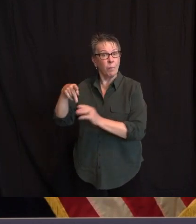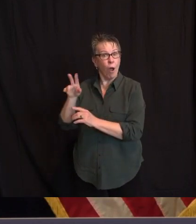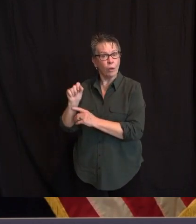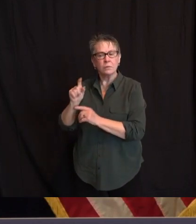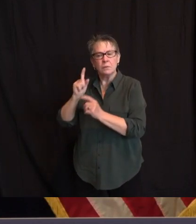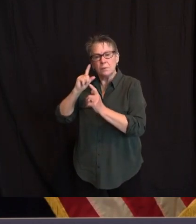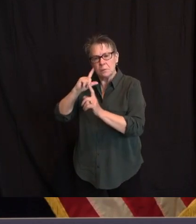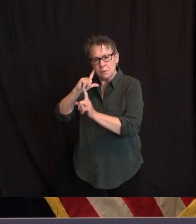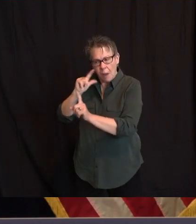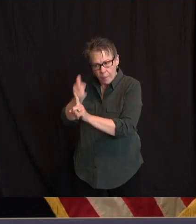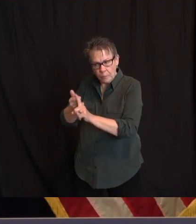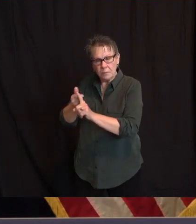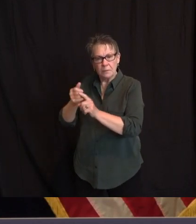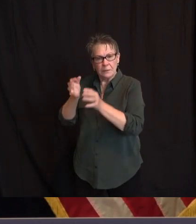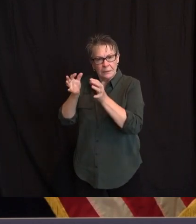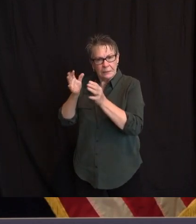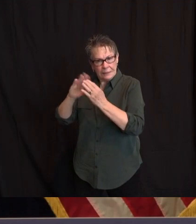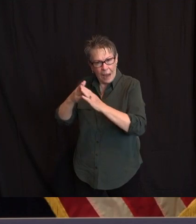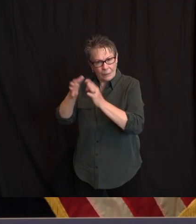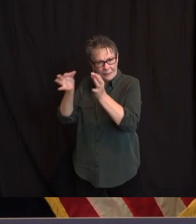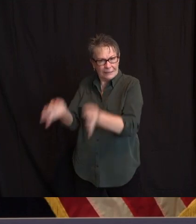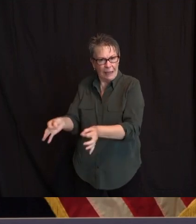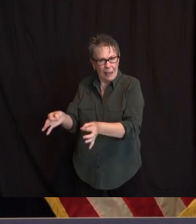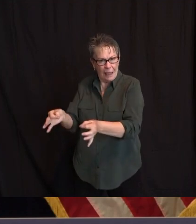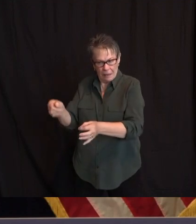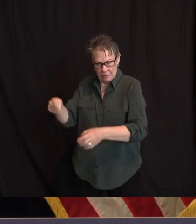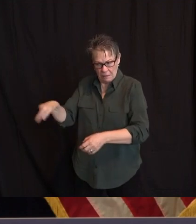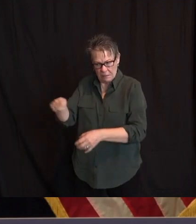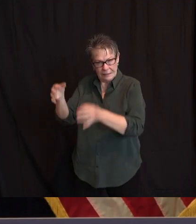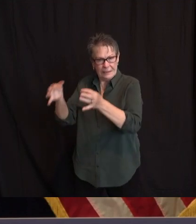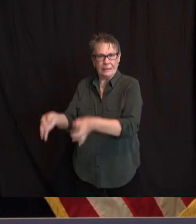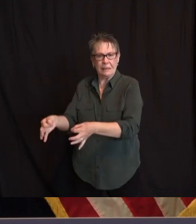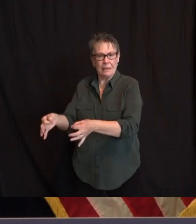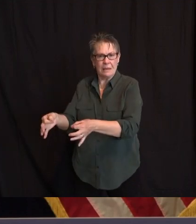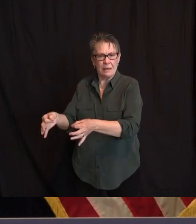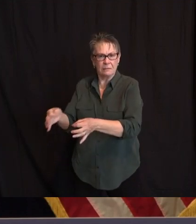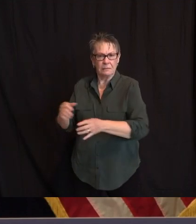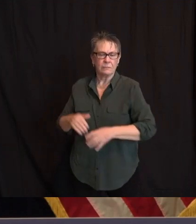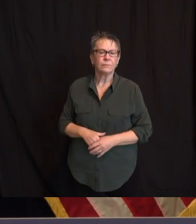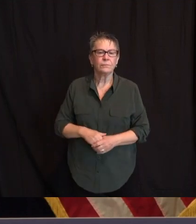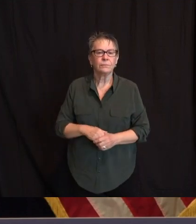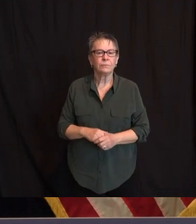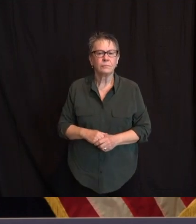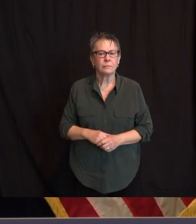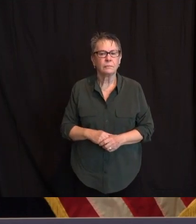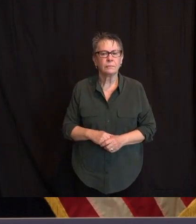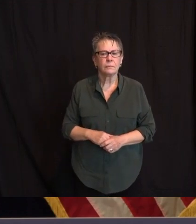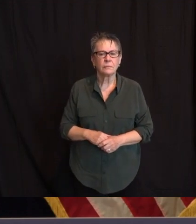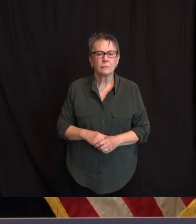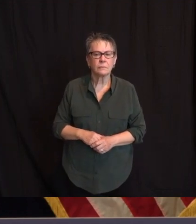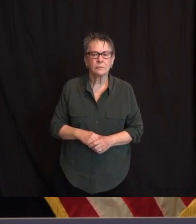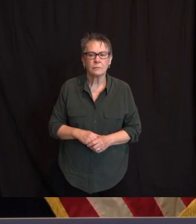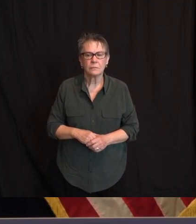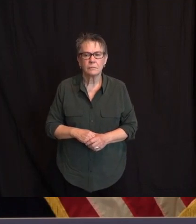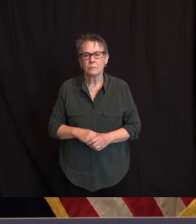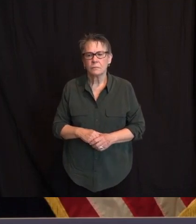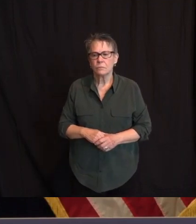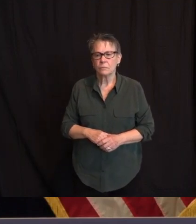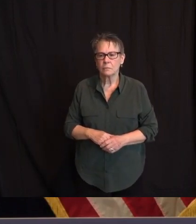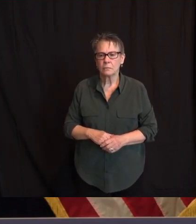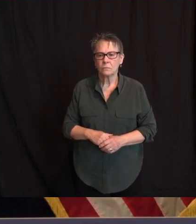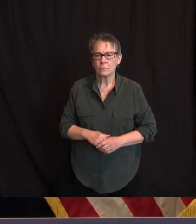what we have said, however, is we don't want you're in town A, your parks are closed, I'm in town B, you all come over to